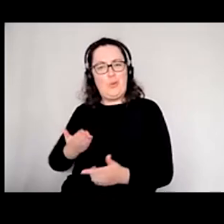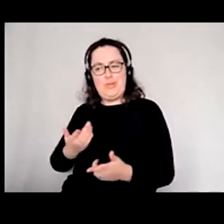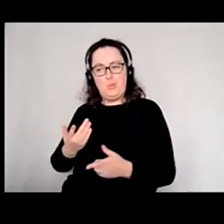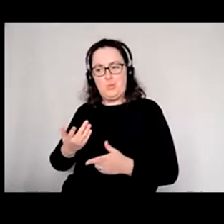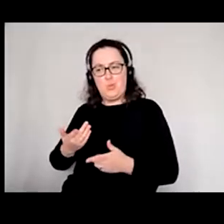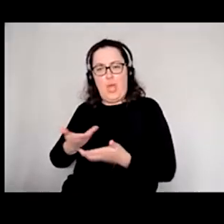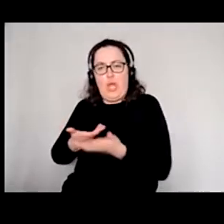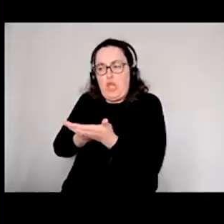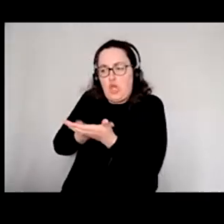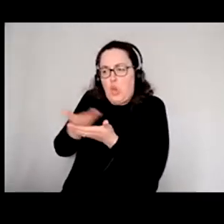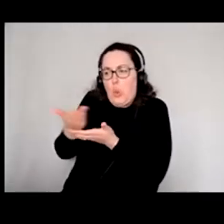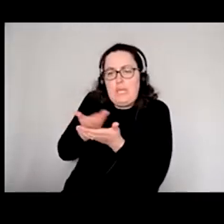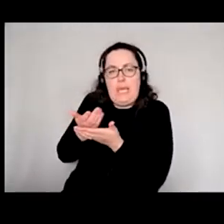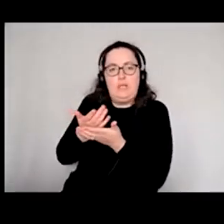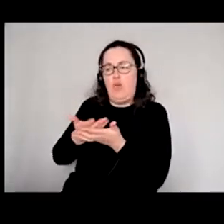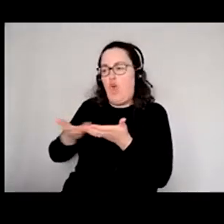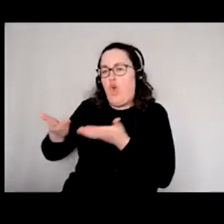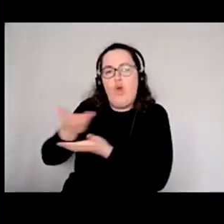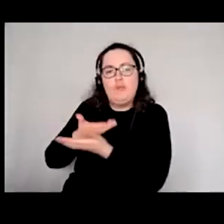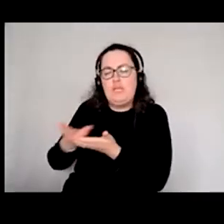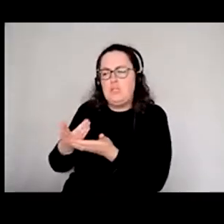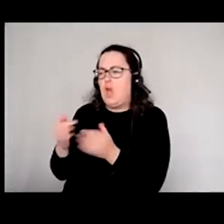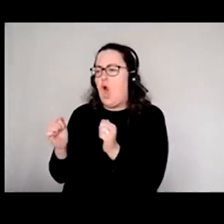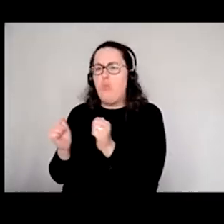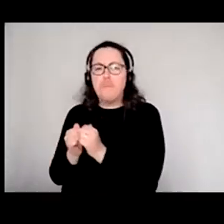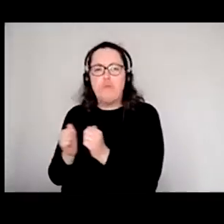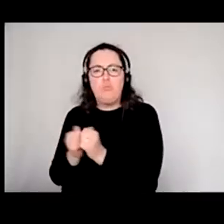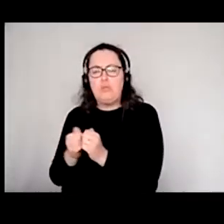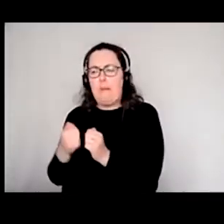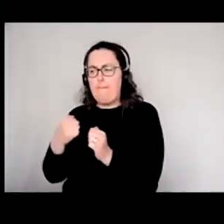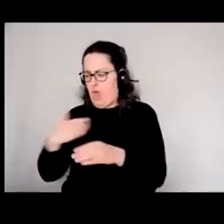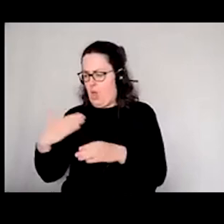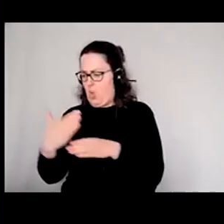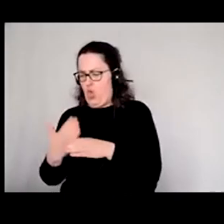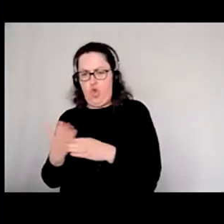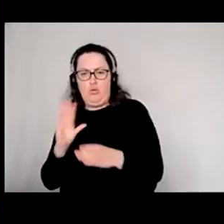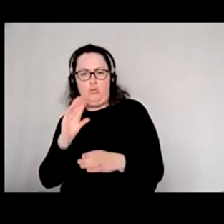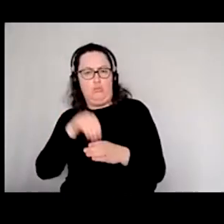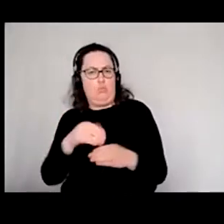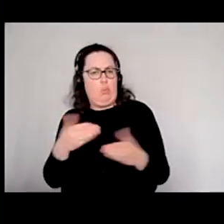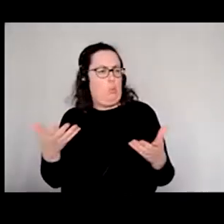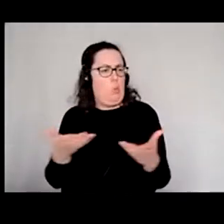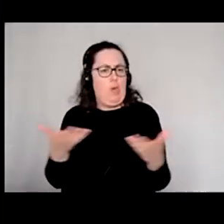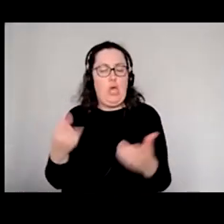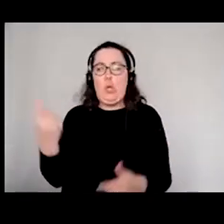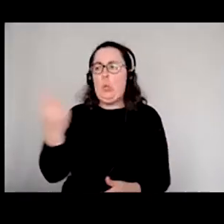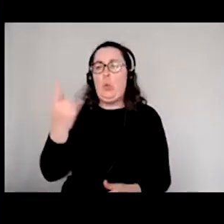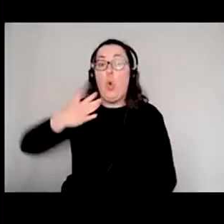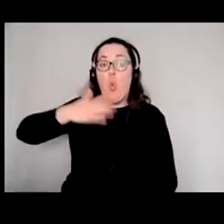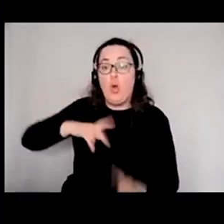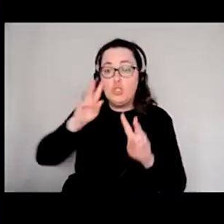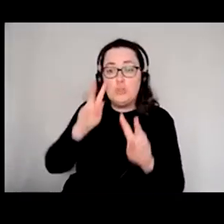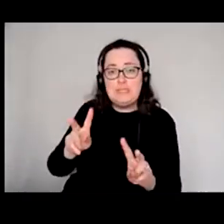whole negotiation about what is appropriate, where do I put it, you know, who wants to see it, who, you know, what do I do if